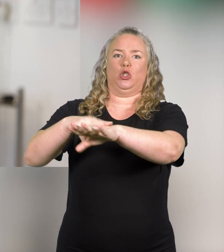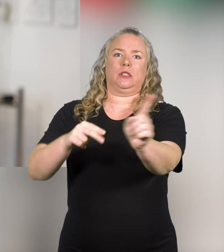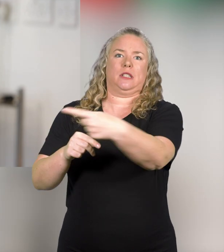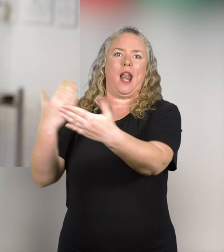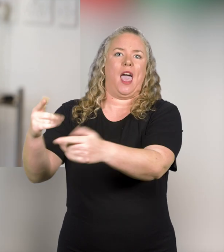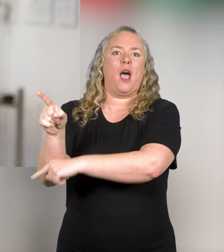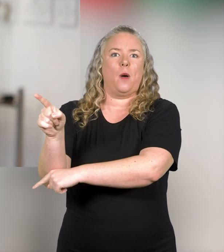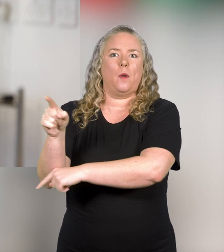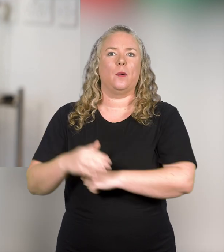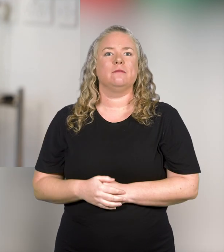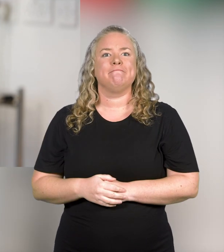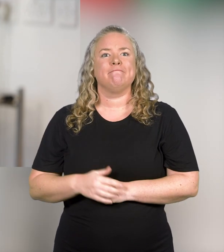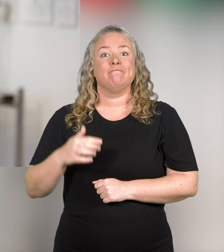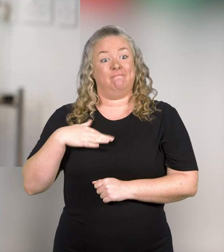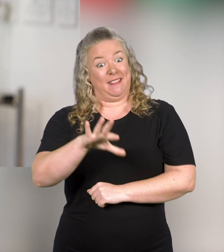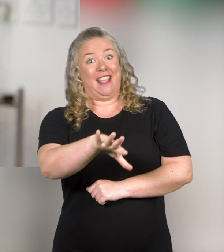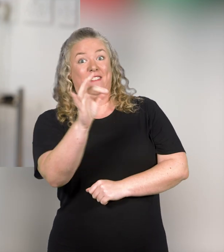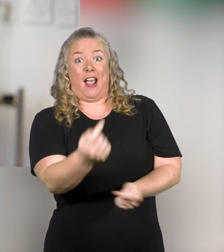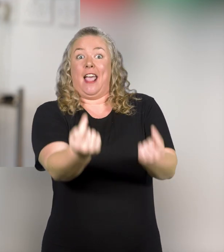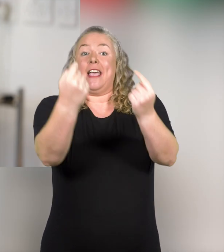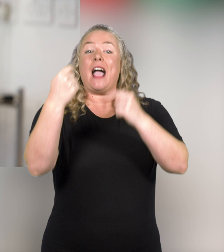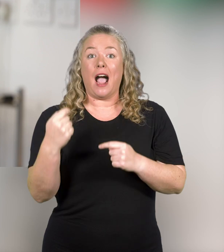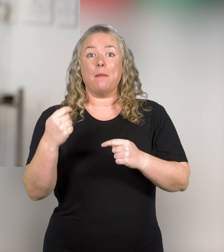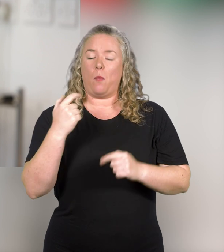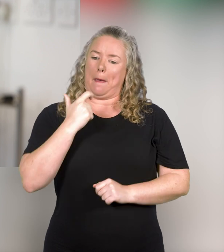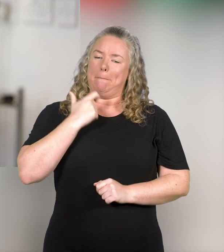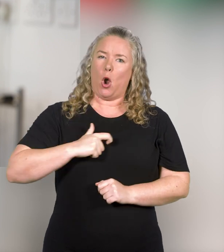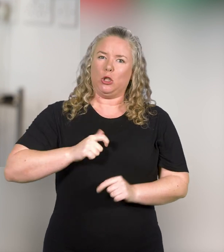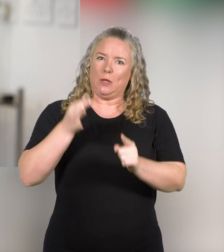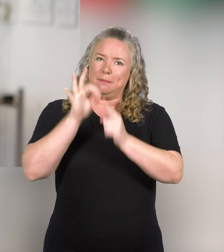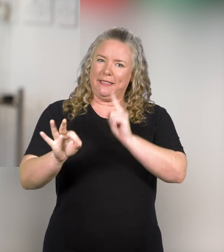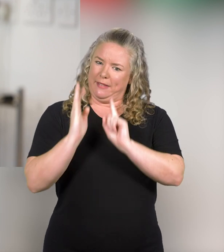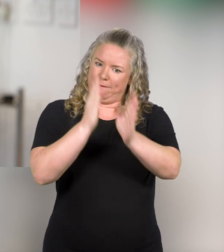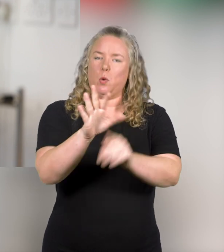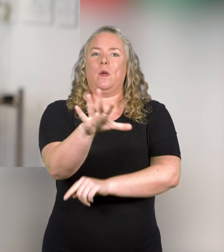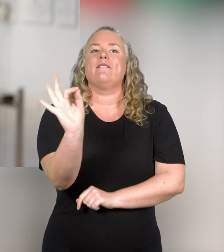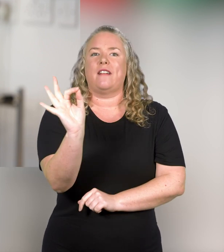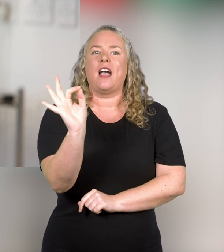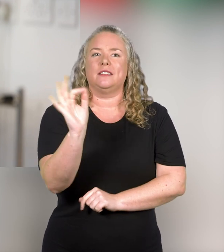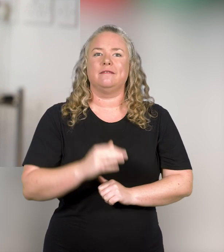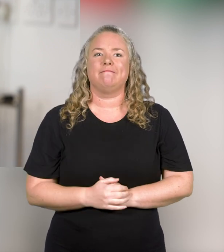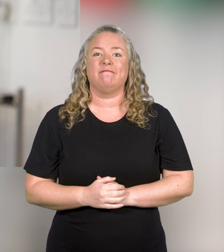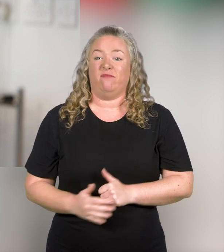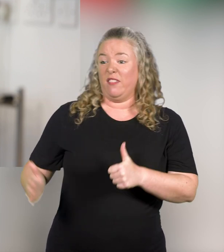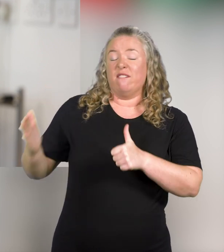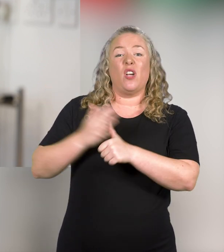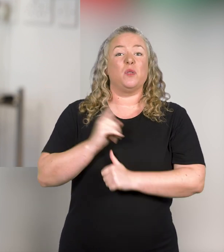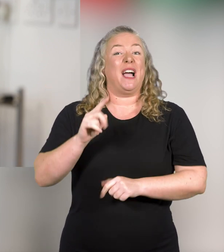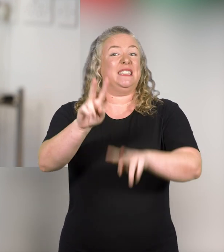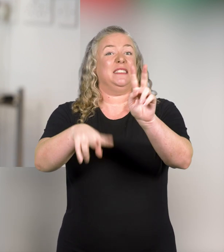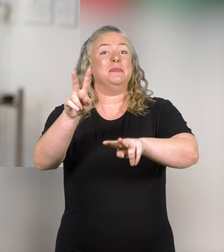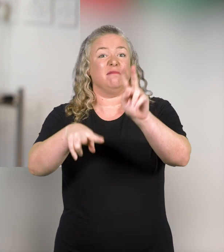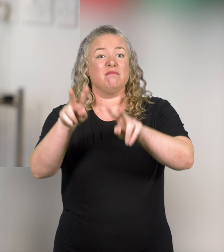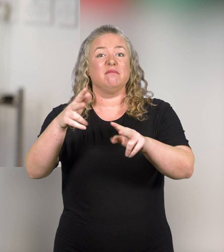So we invite you for a targeted lung health check. You should get a personal invitation for it. The first part is actually just